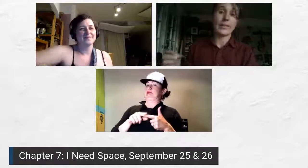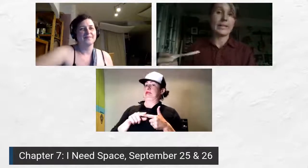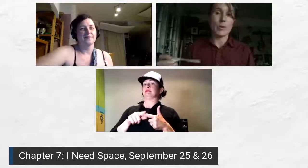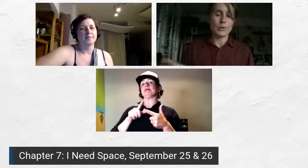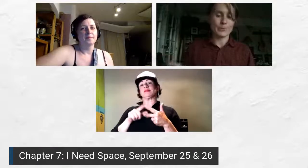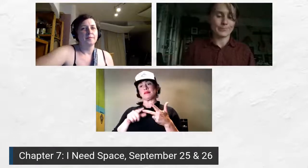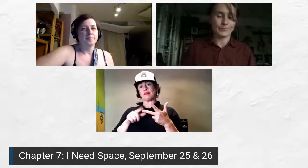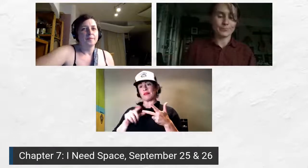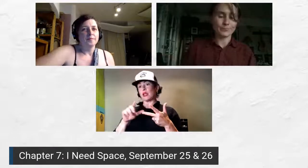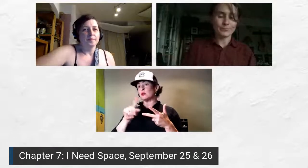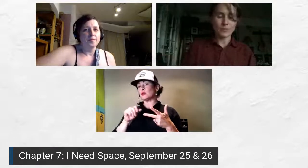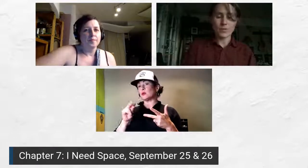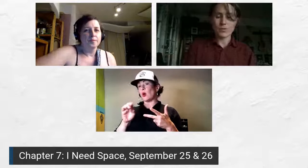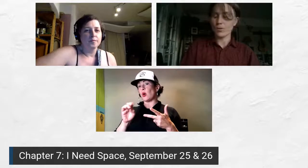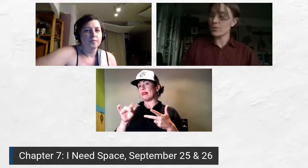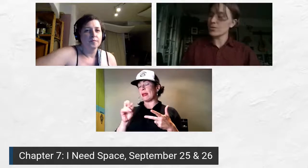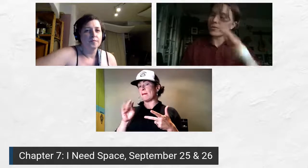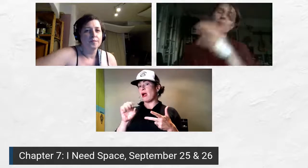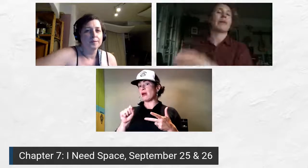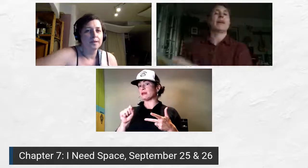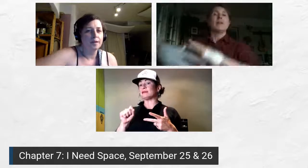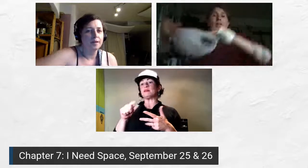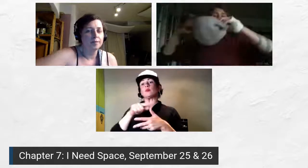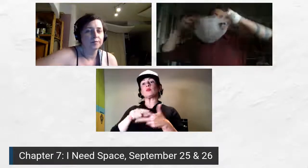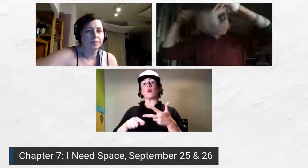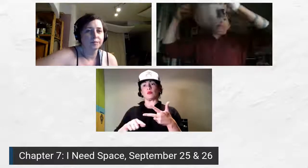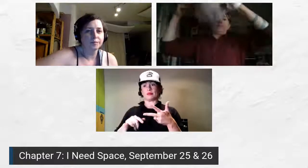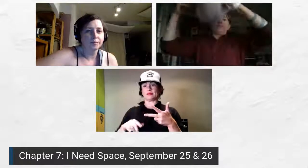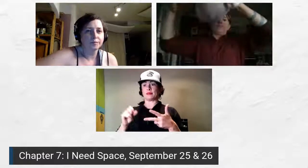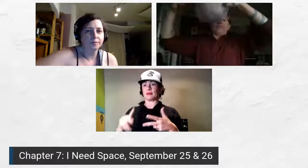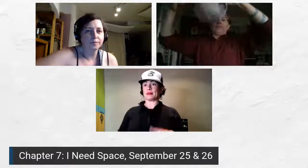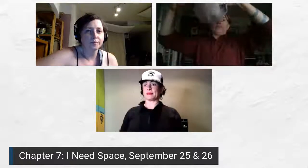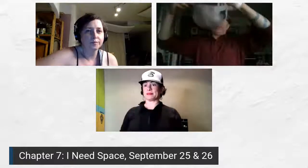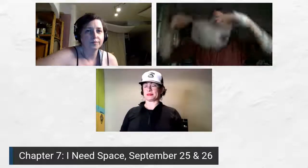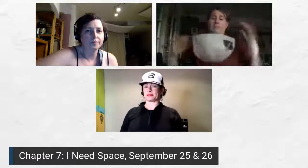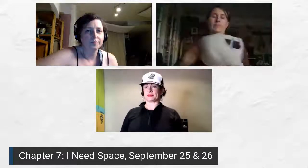3, Zoe Limos. So those are 2 and 3.